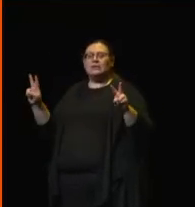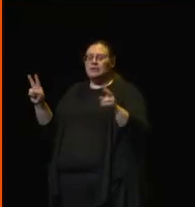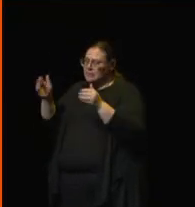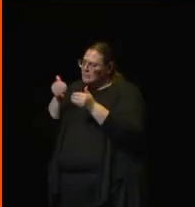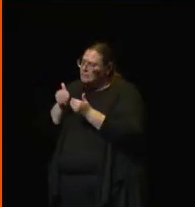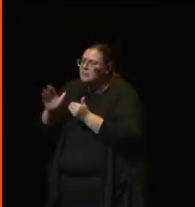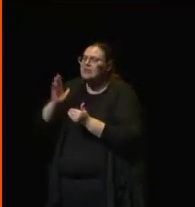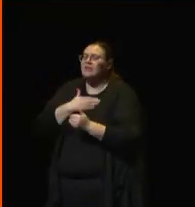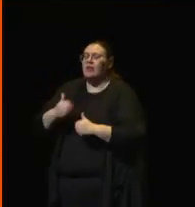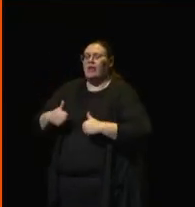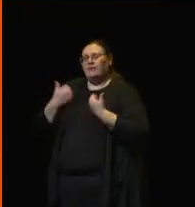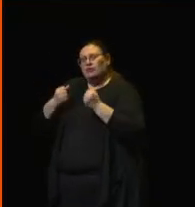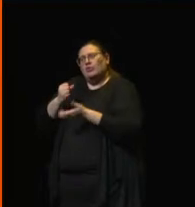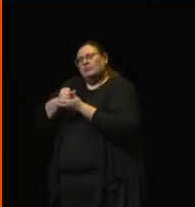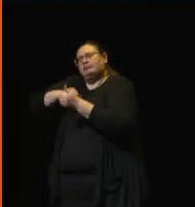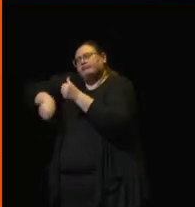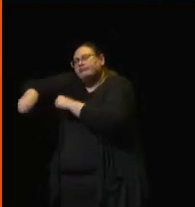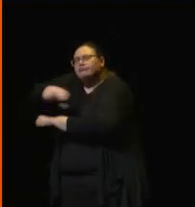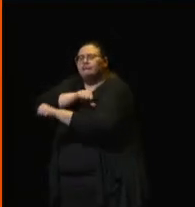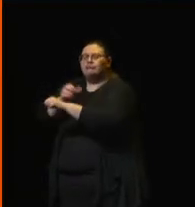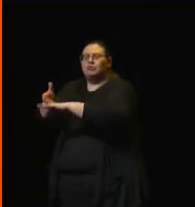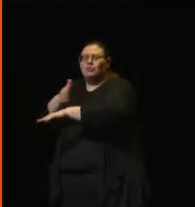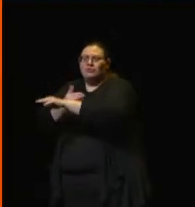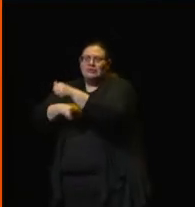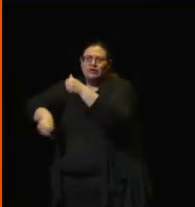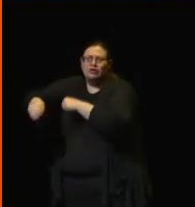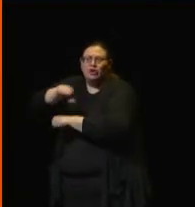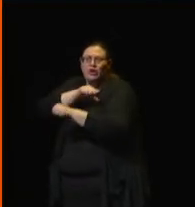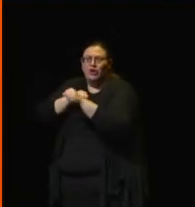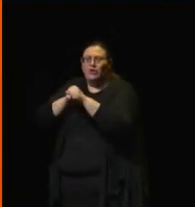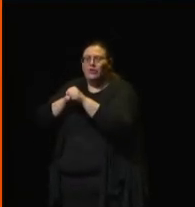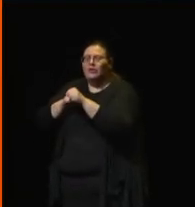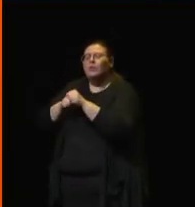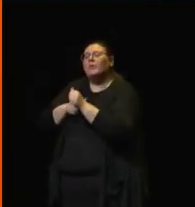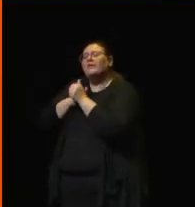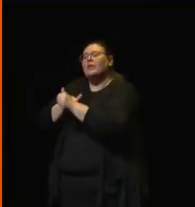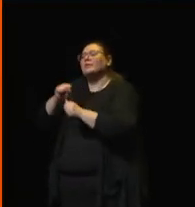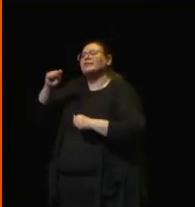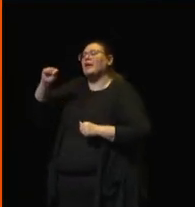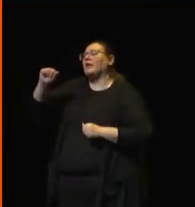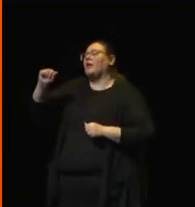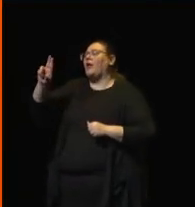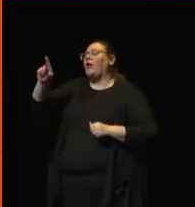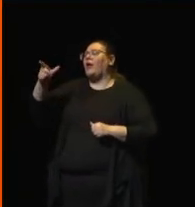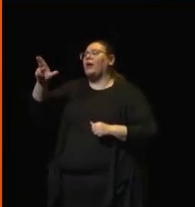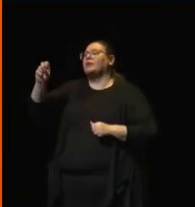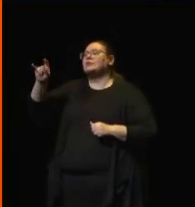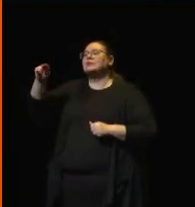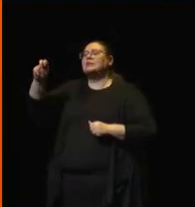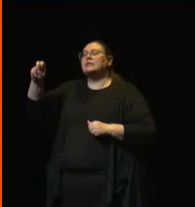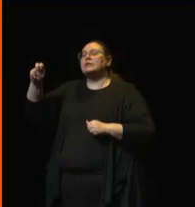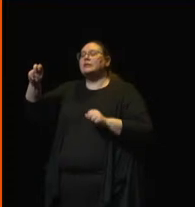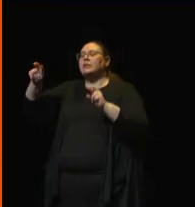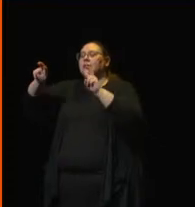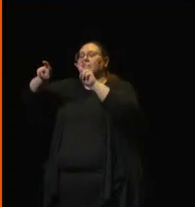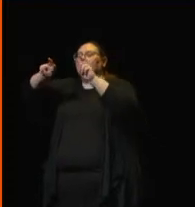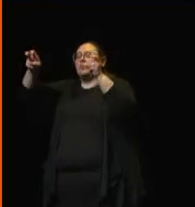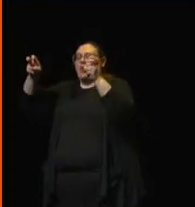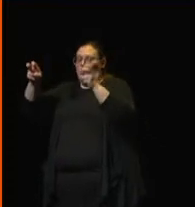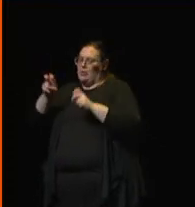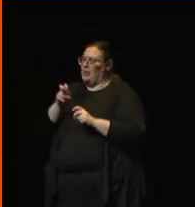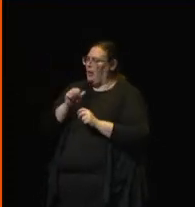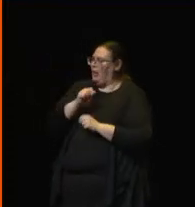better. That we heeded the words from St. Augustine's prayer book that sustained Ady when he needed it